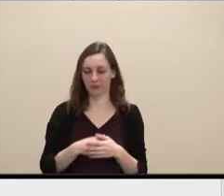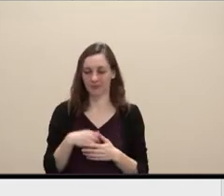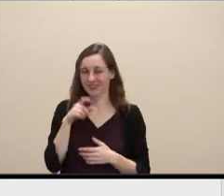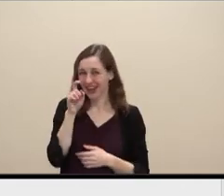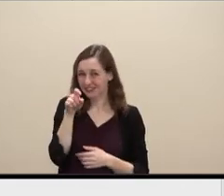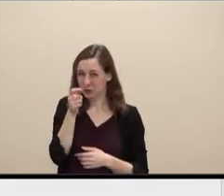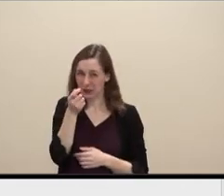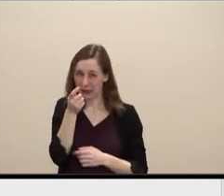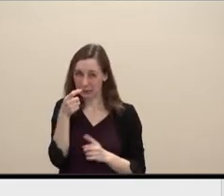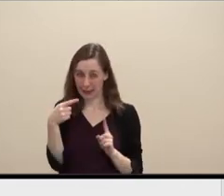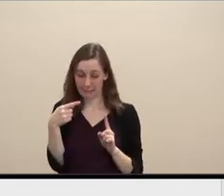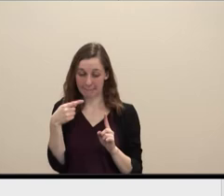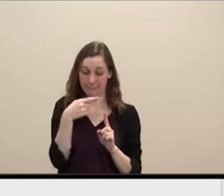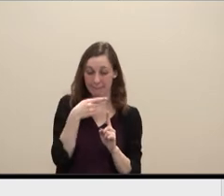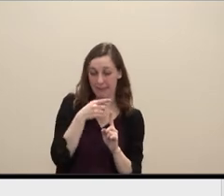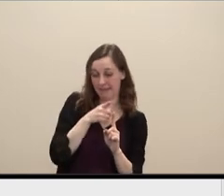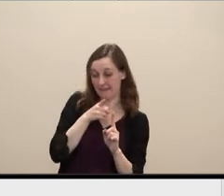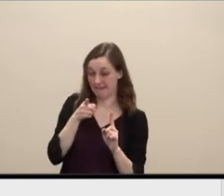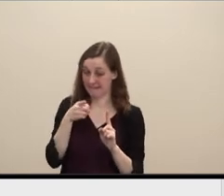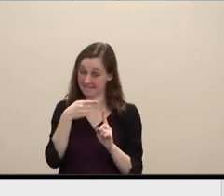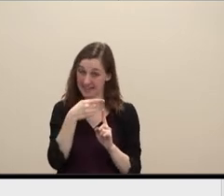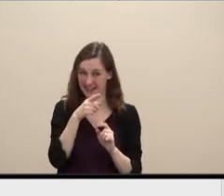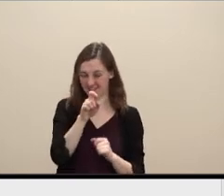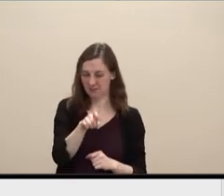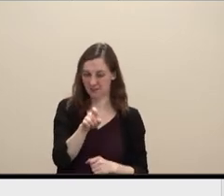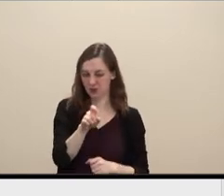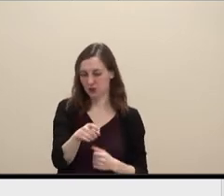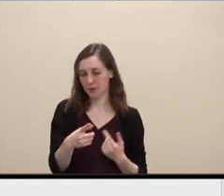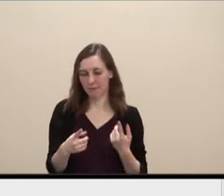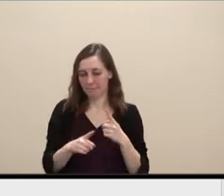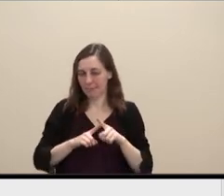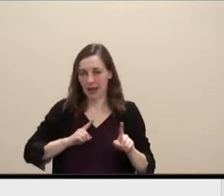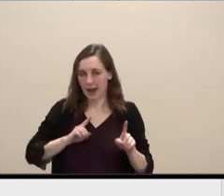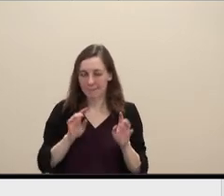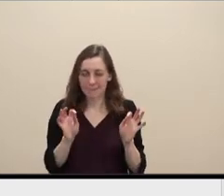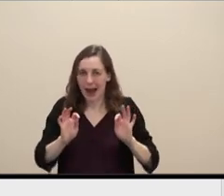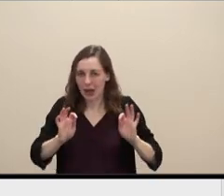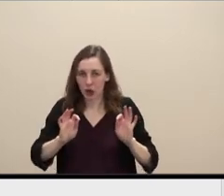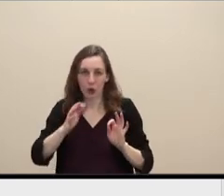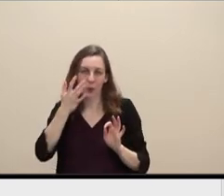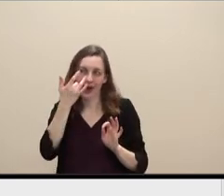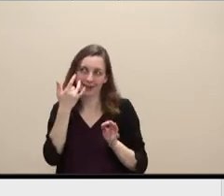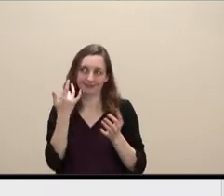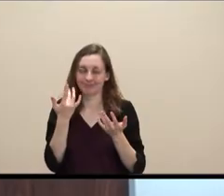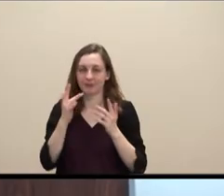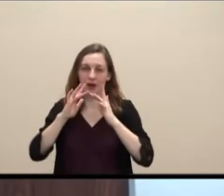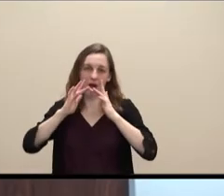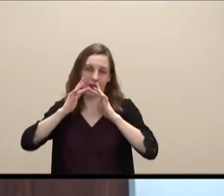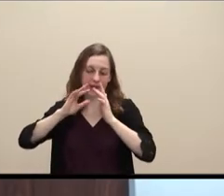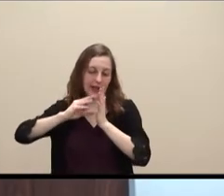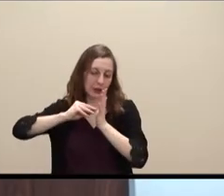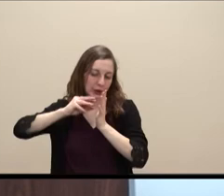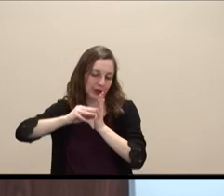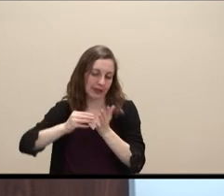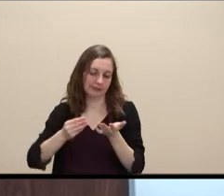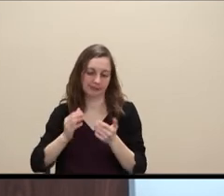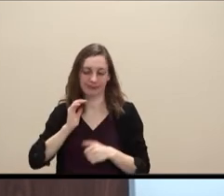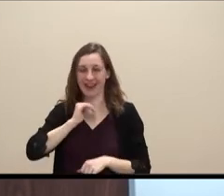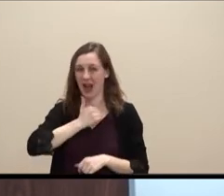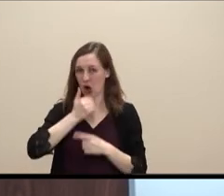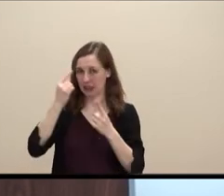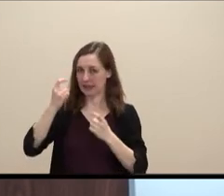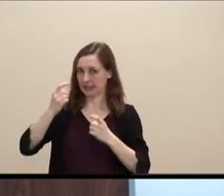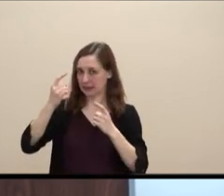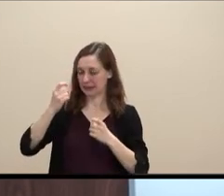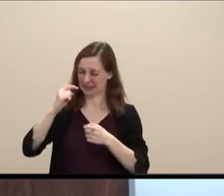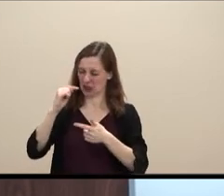pivots, but just minor pivots, of course, with online learning and you know, our assessments and those types of